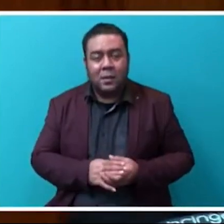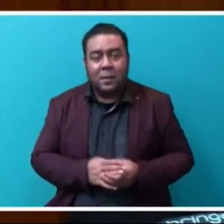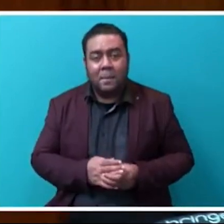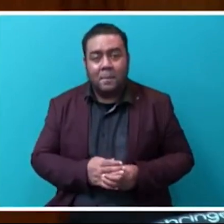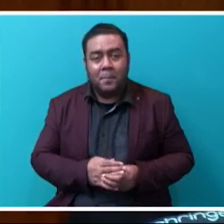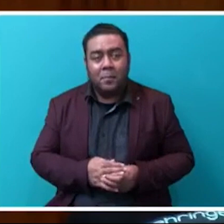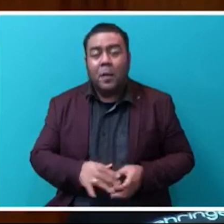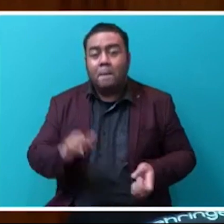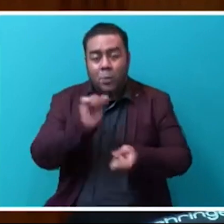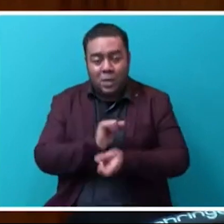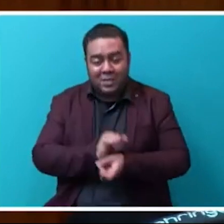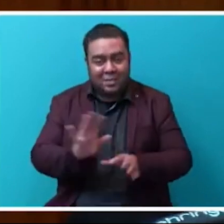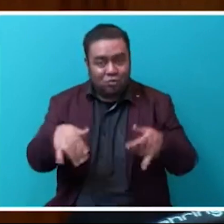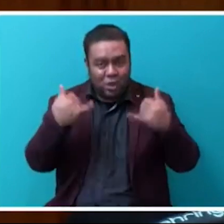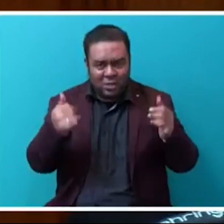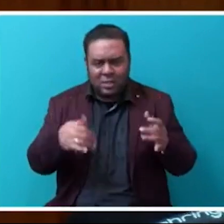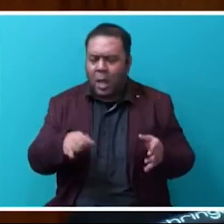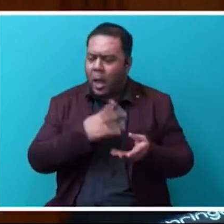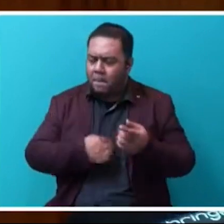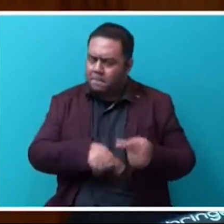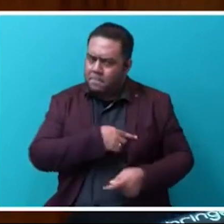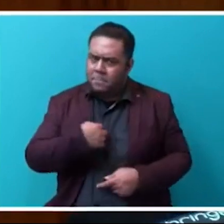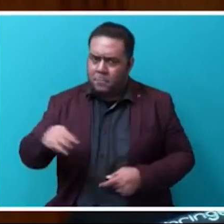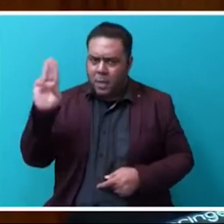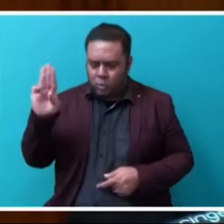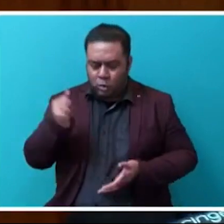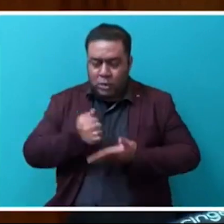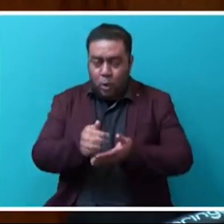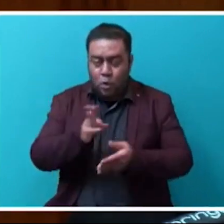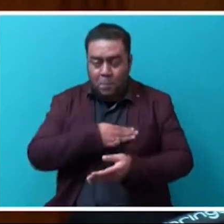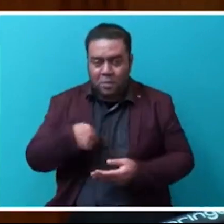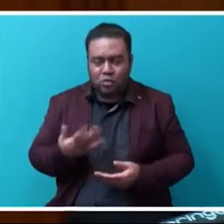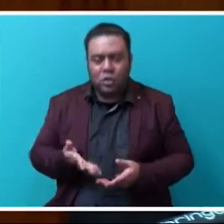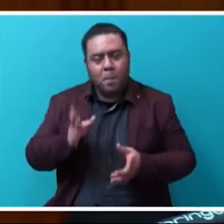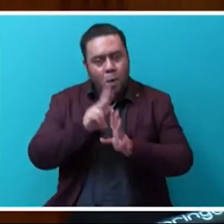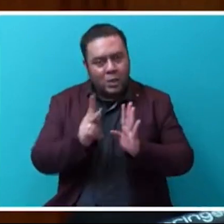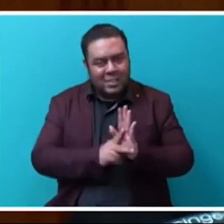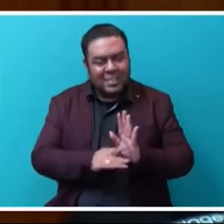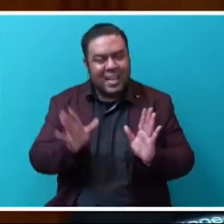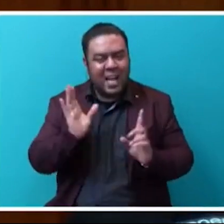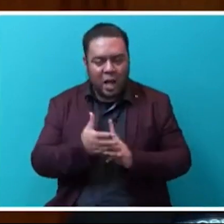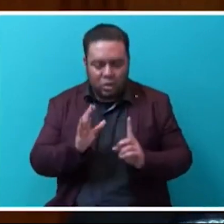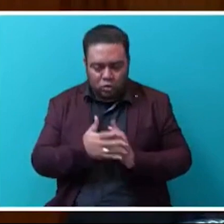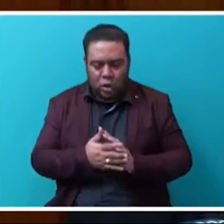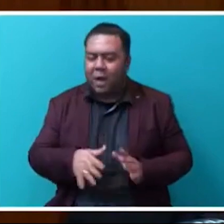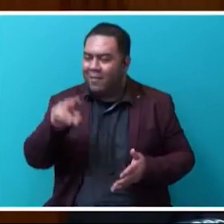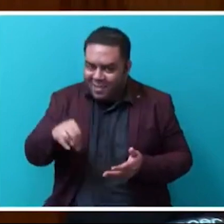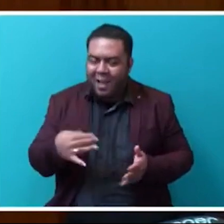and Justice, I pledge to support your ministries in the policy and cultural changes demanded by this new